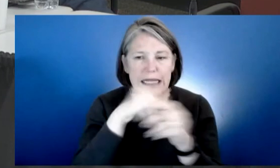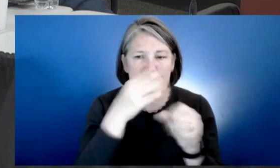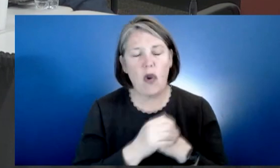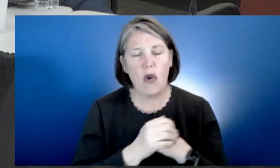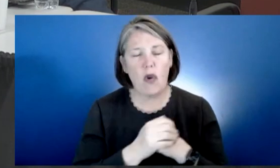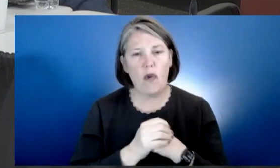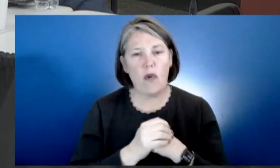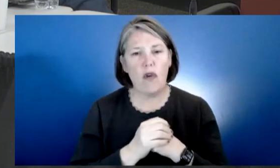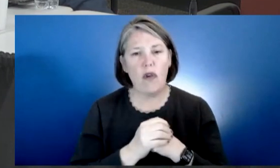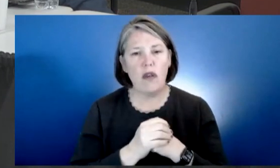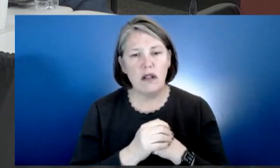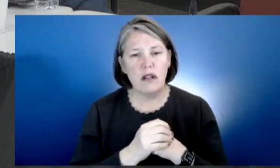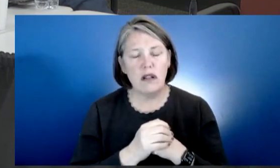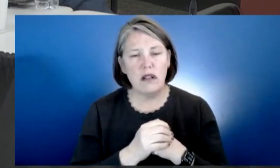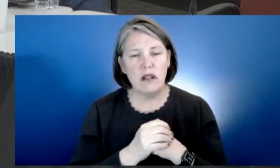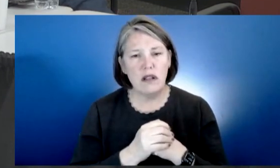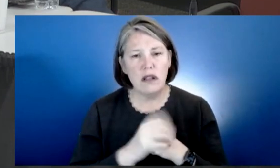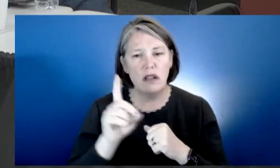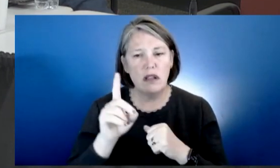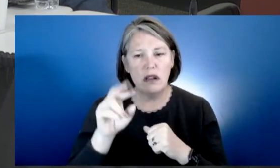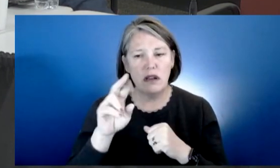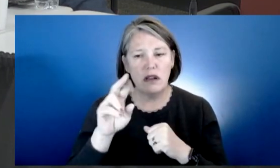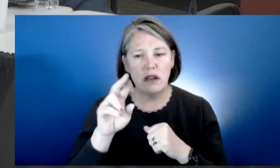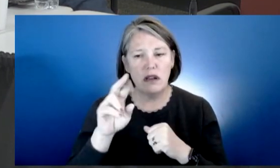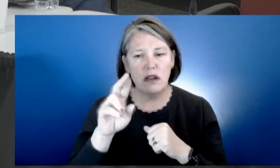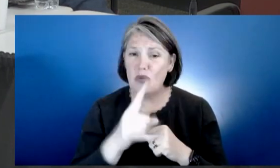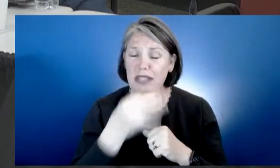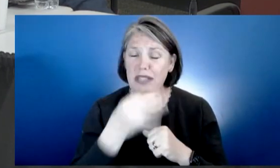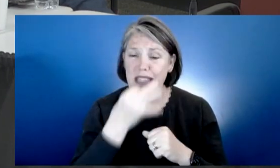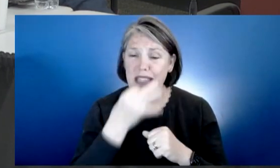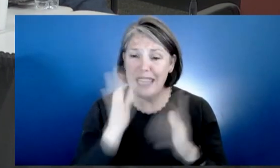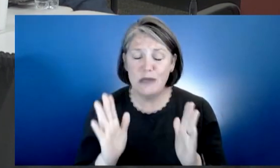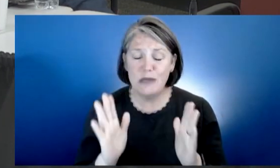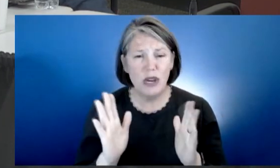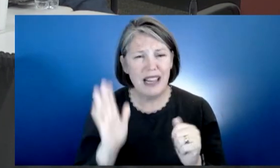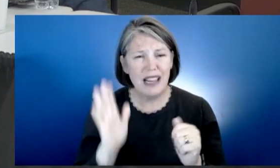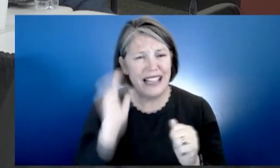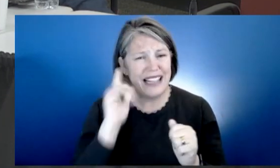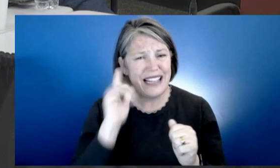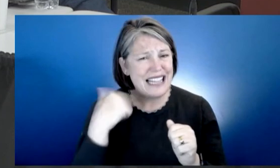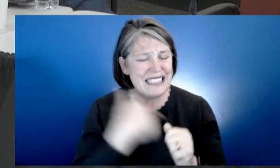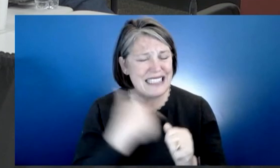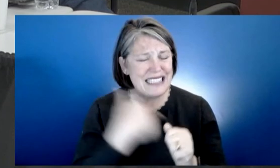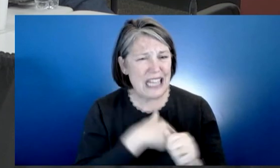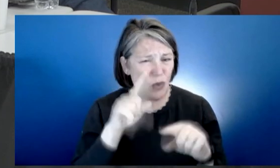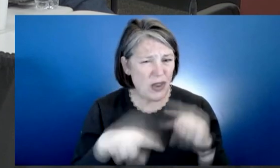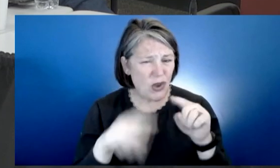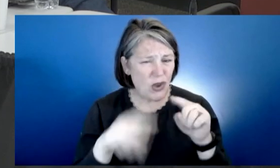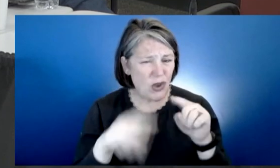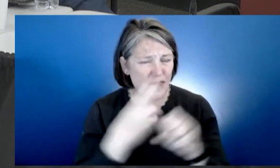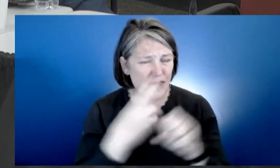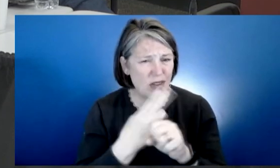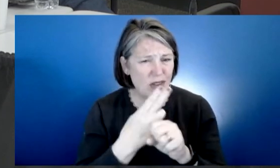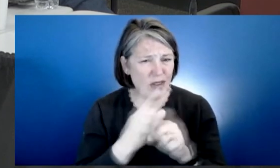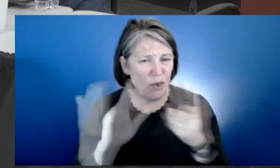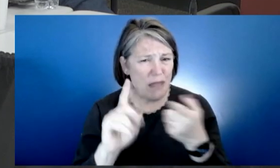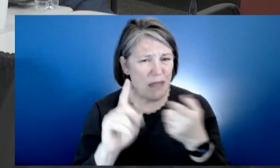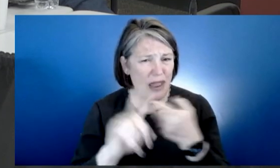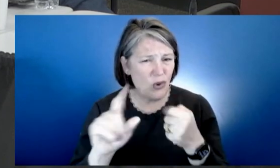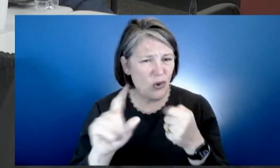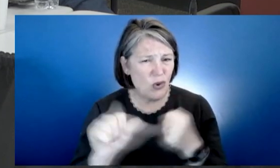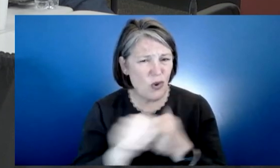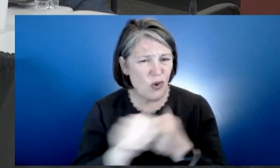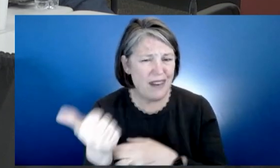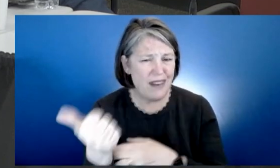Dr. Turbush is really the expert on this. It sounds like we really couldn't use this to compare ourselves to another